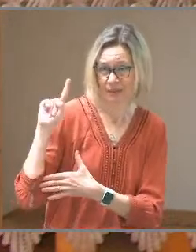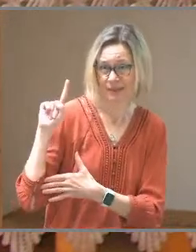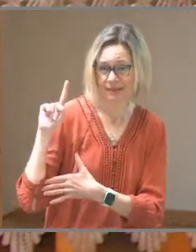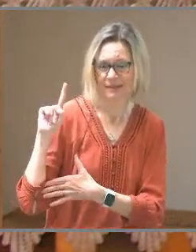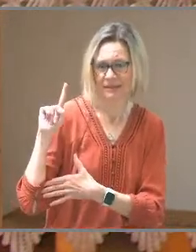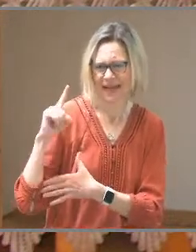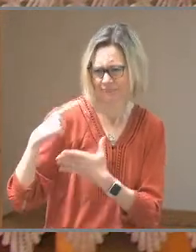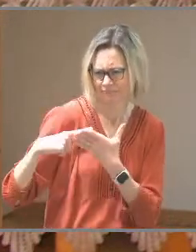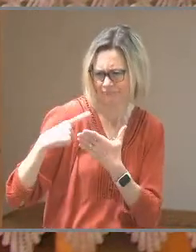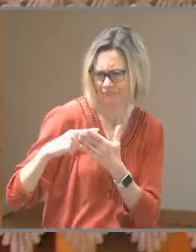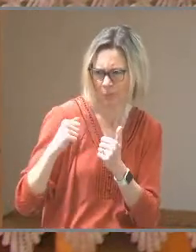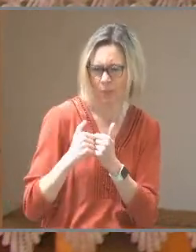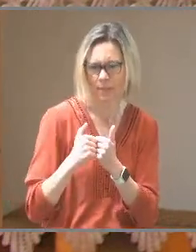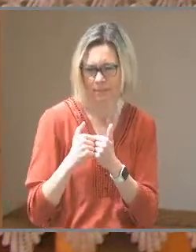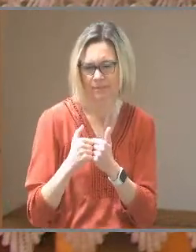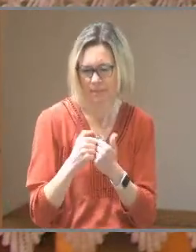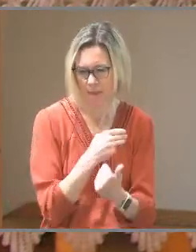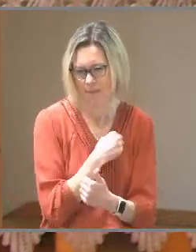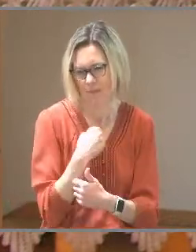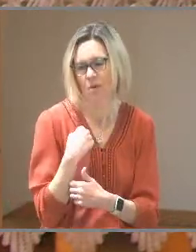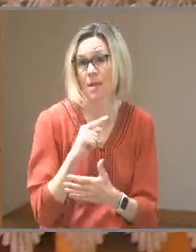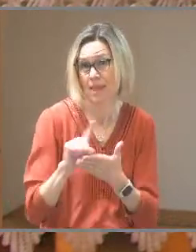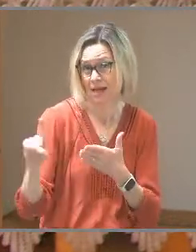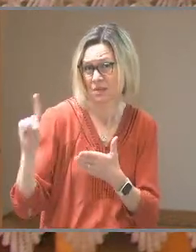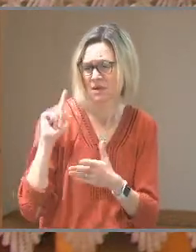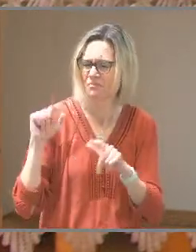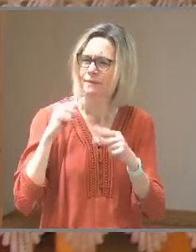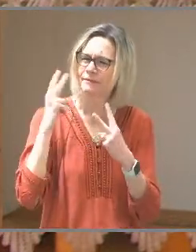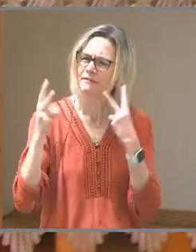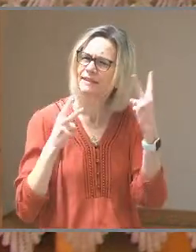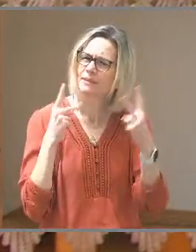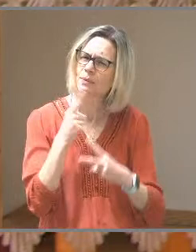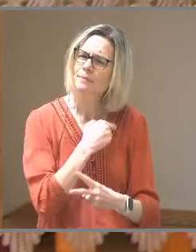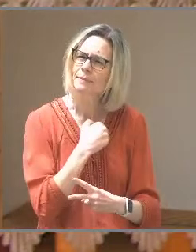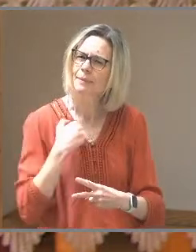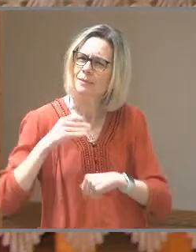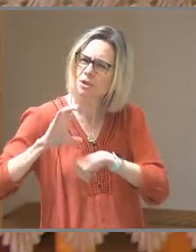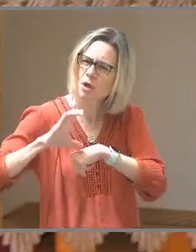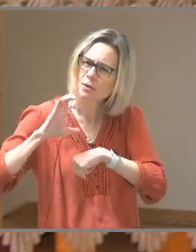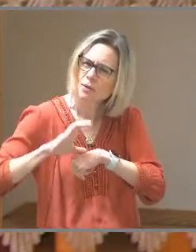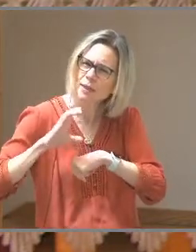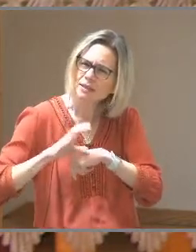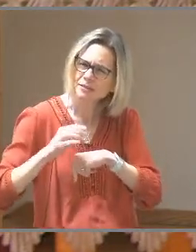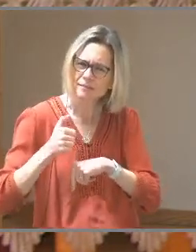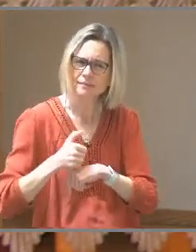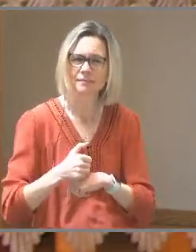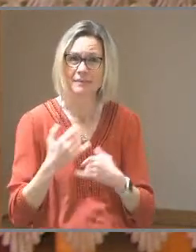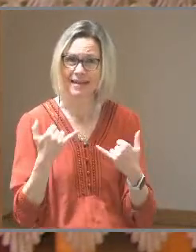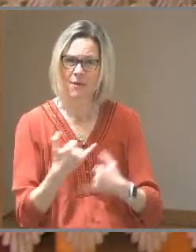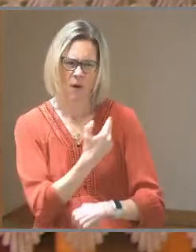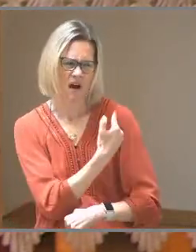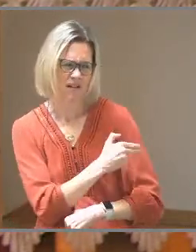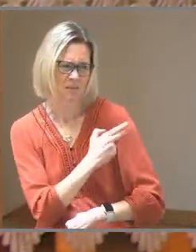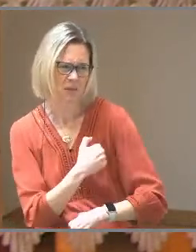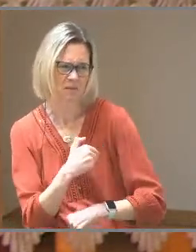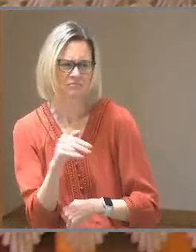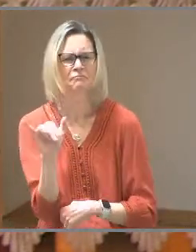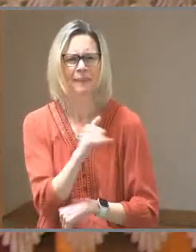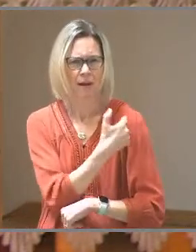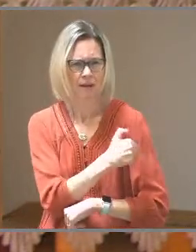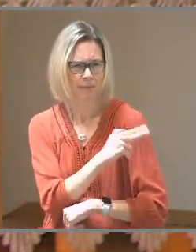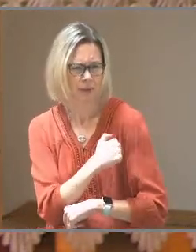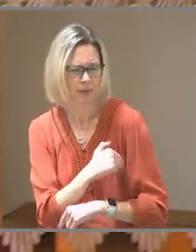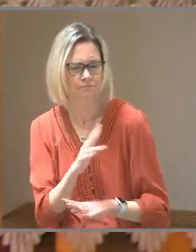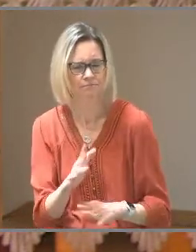this with our member, I went to visit one of the members of the congregation who is in the hospital. Well, it's like a hospital. And